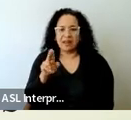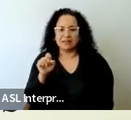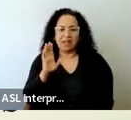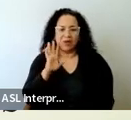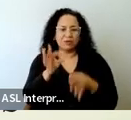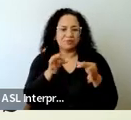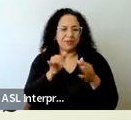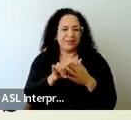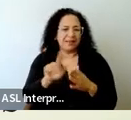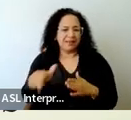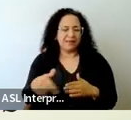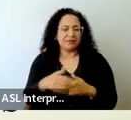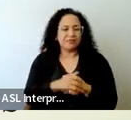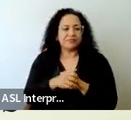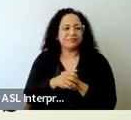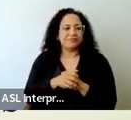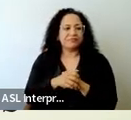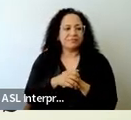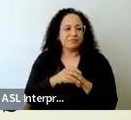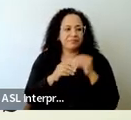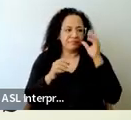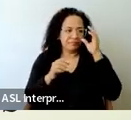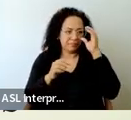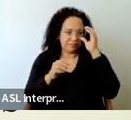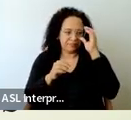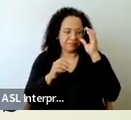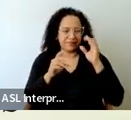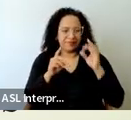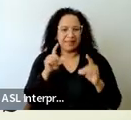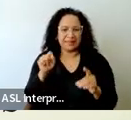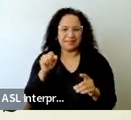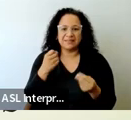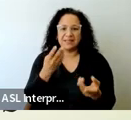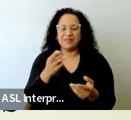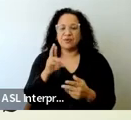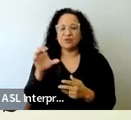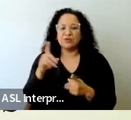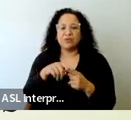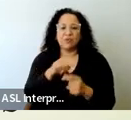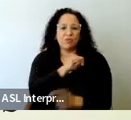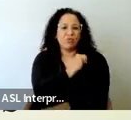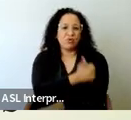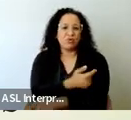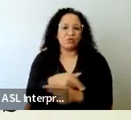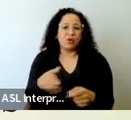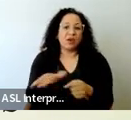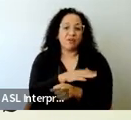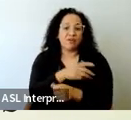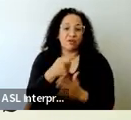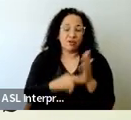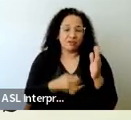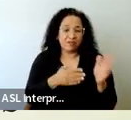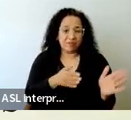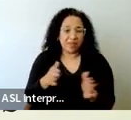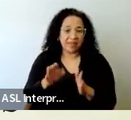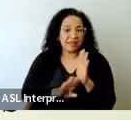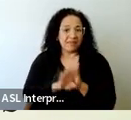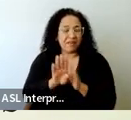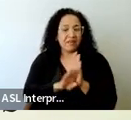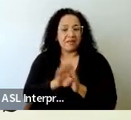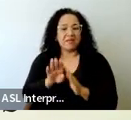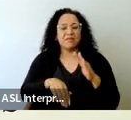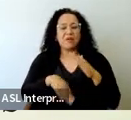later. DDS has given regional centers the authority to cover the cost of a plan development for up to